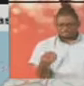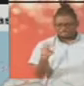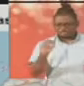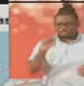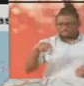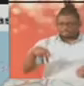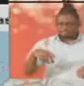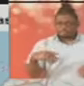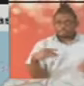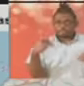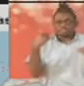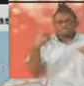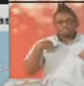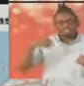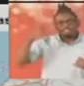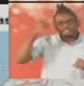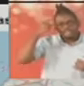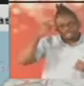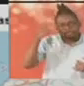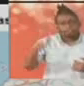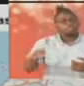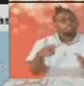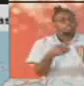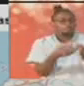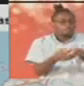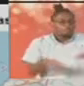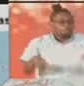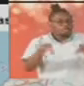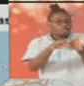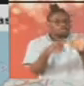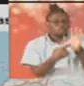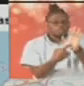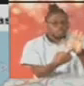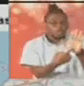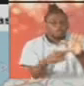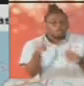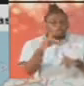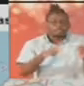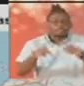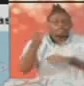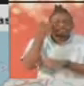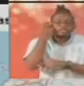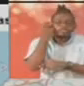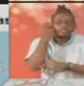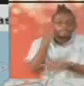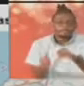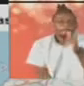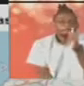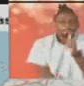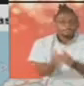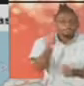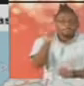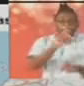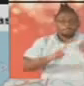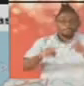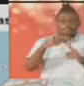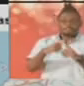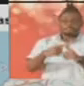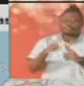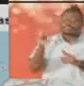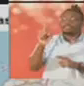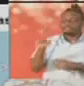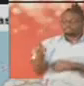it useful to share this with the country so you could understand that we are looking at the data in different ways, analyzing the data in different ways, and of